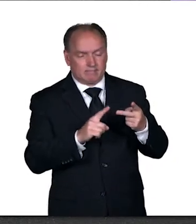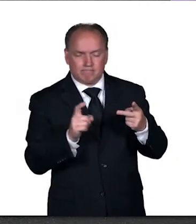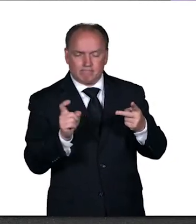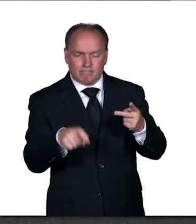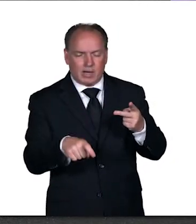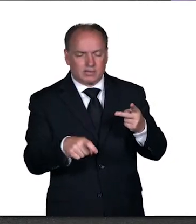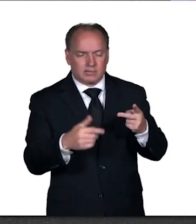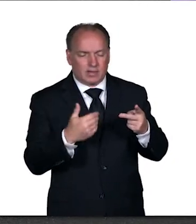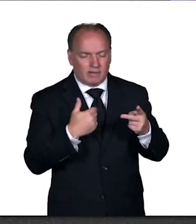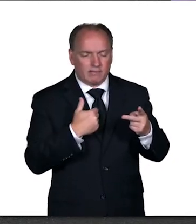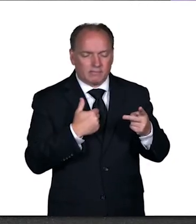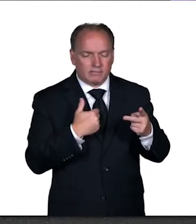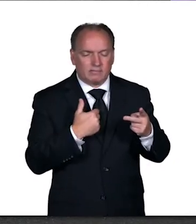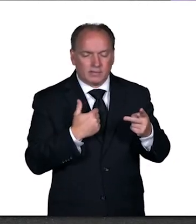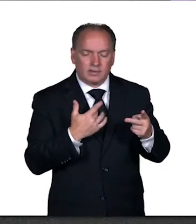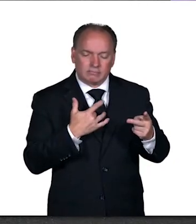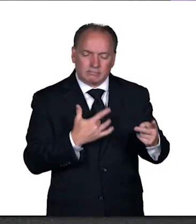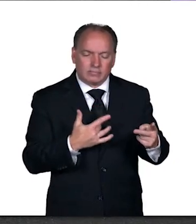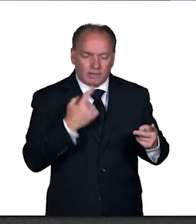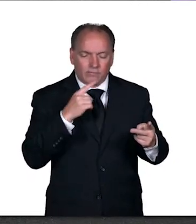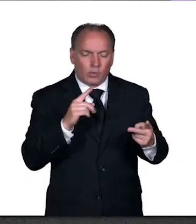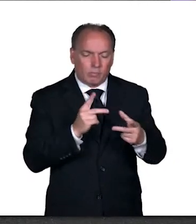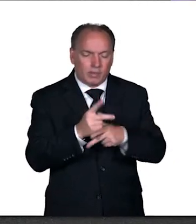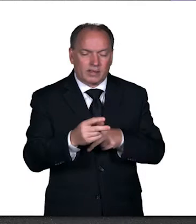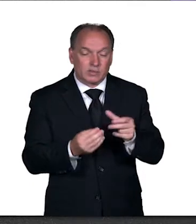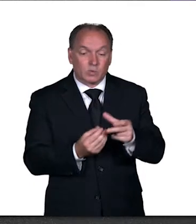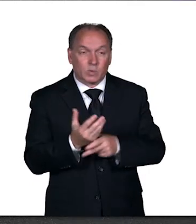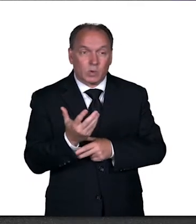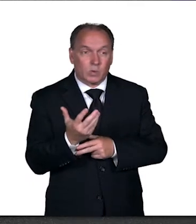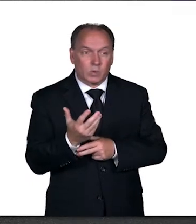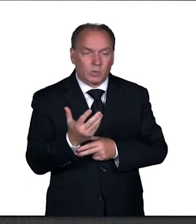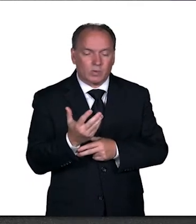have most of the time for plants to grow is